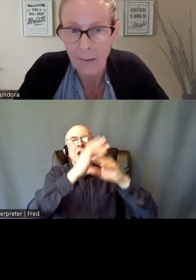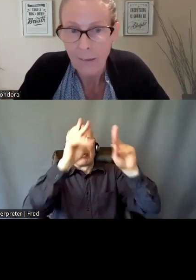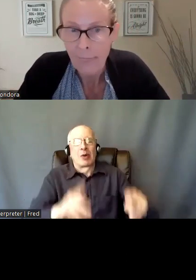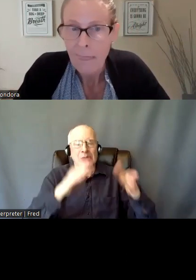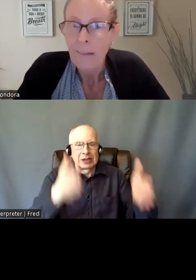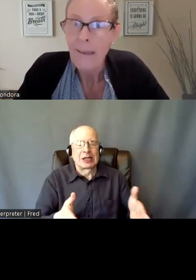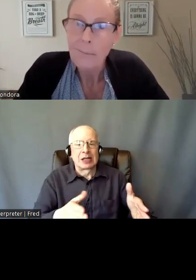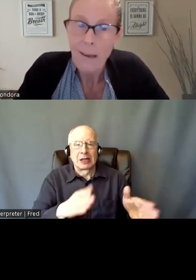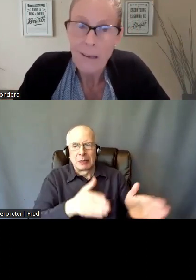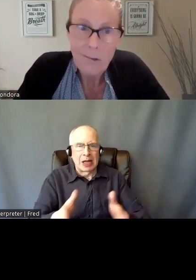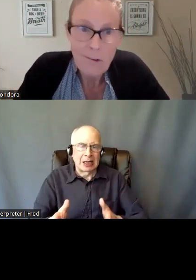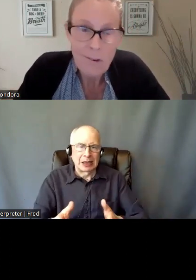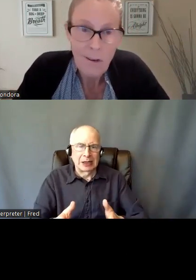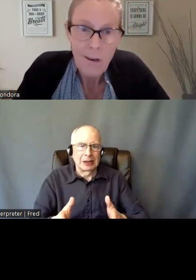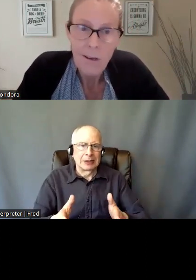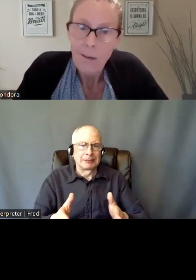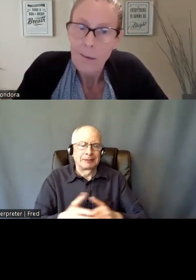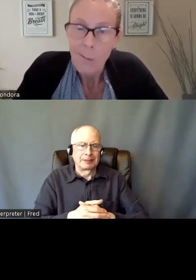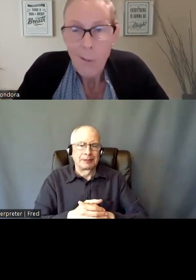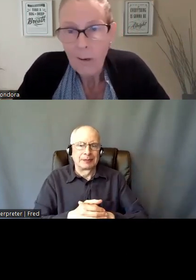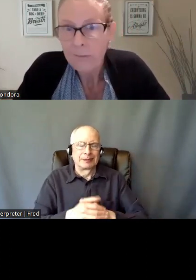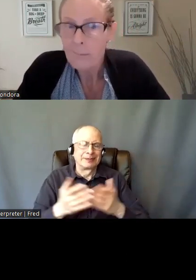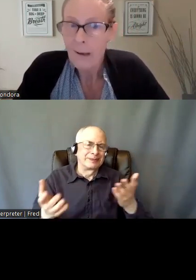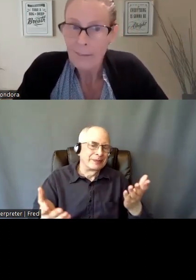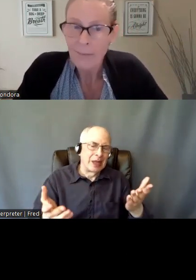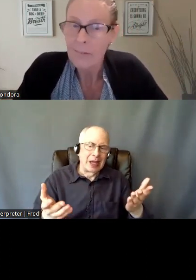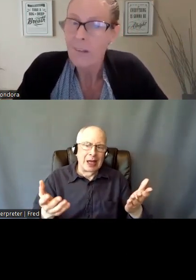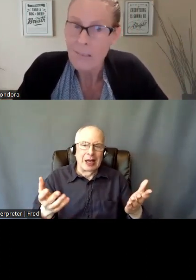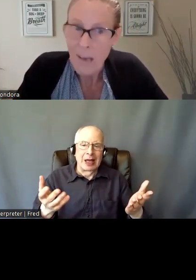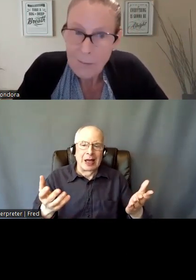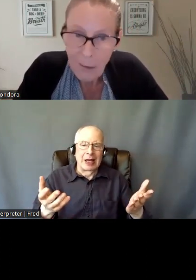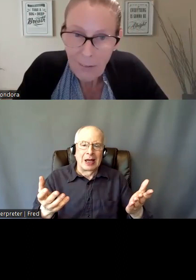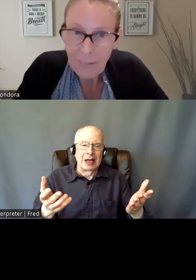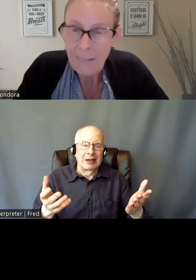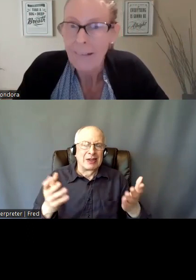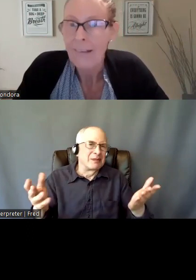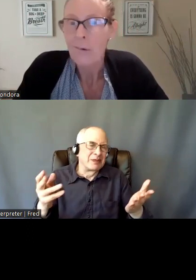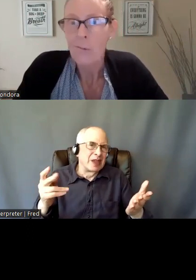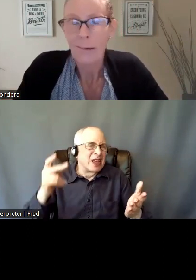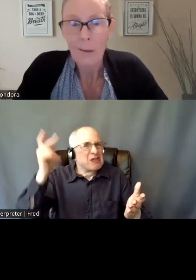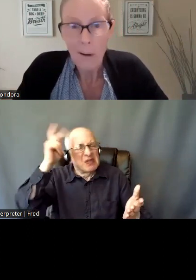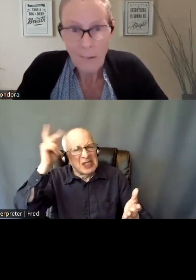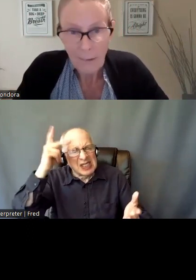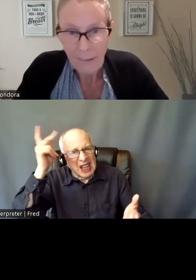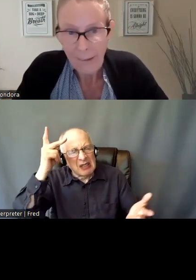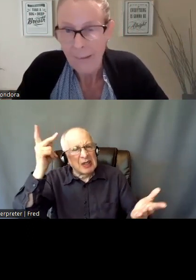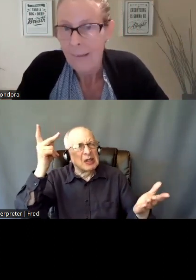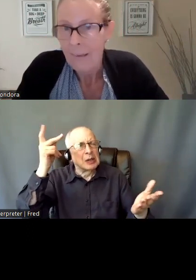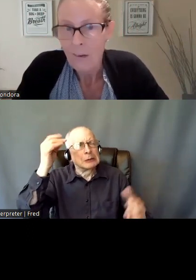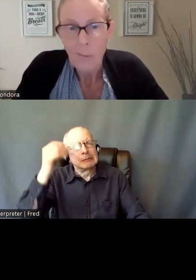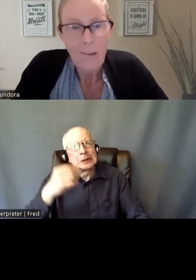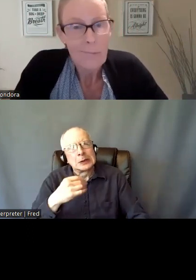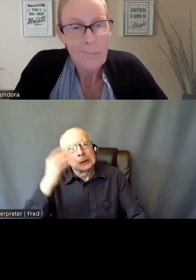And they range, more from kind of the philosophical, really